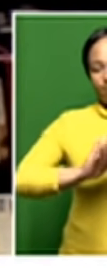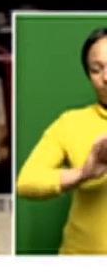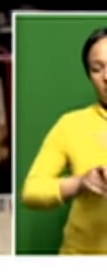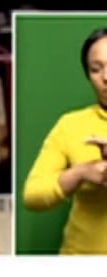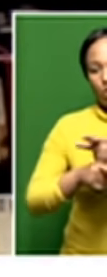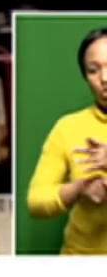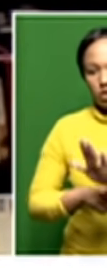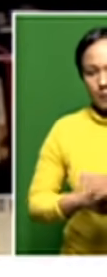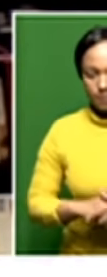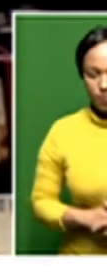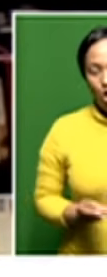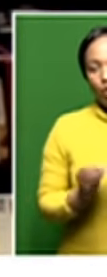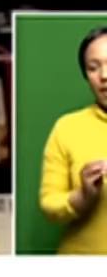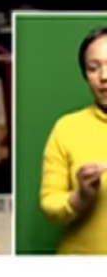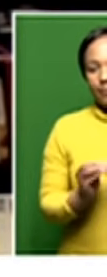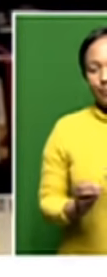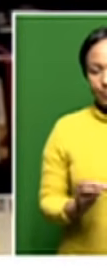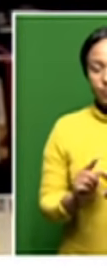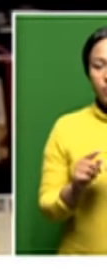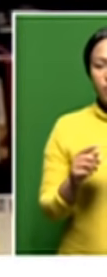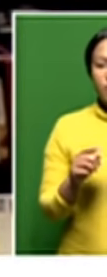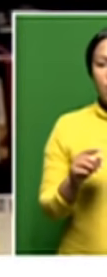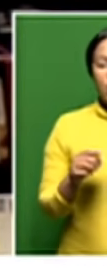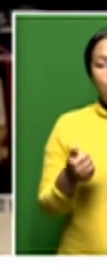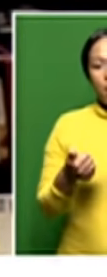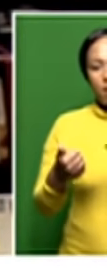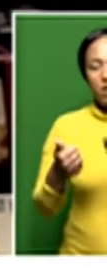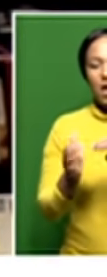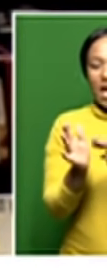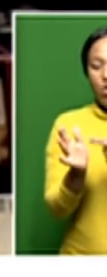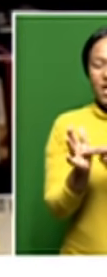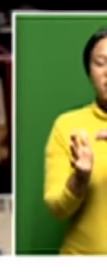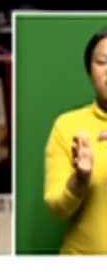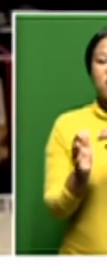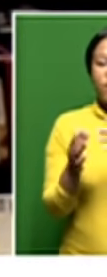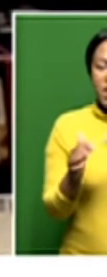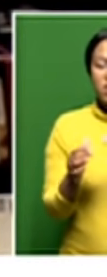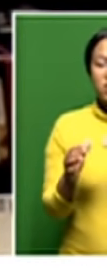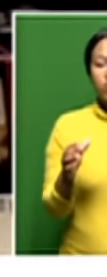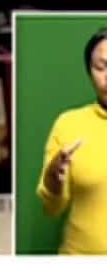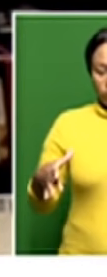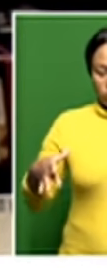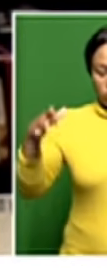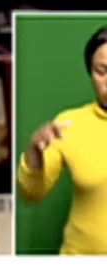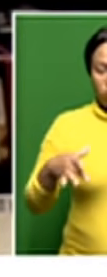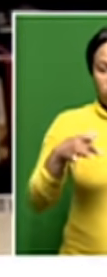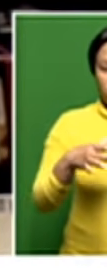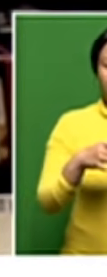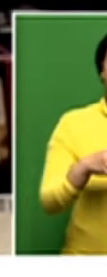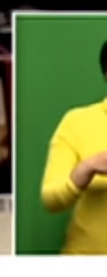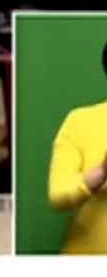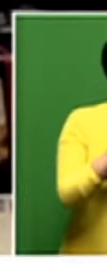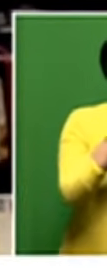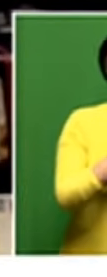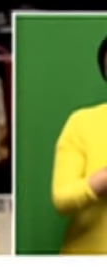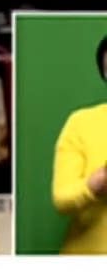producing. We were able to go and package the rice through other third-party suppliers who packaged for